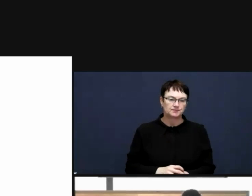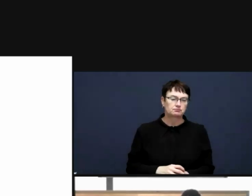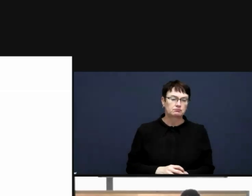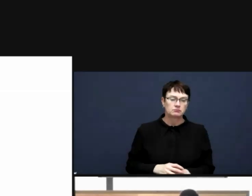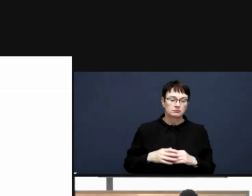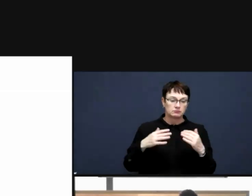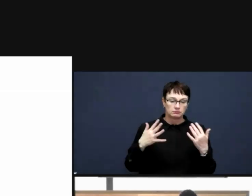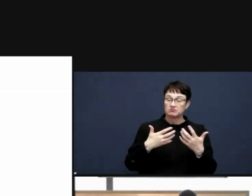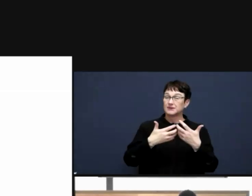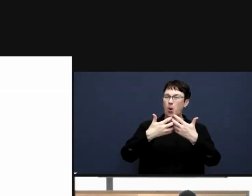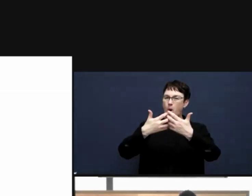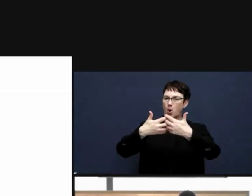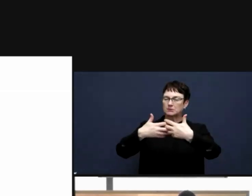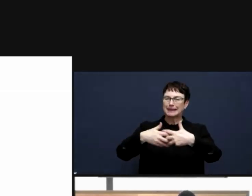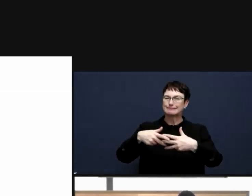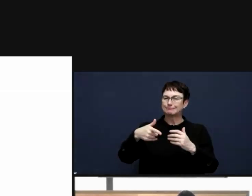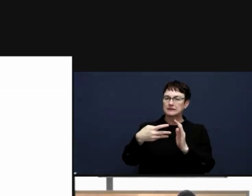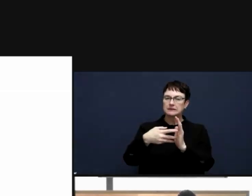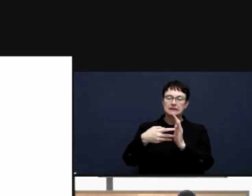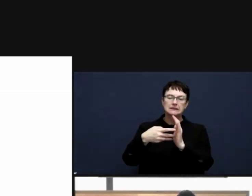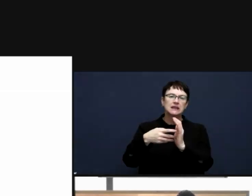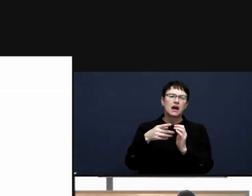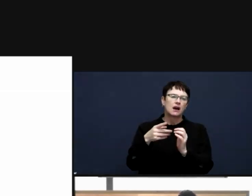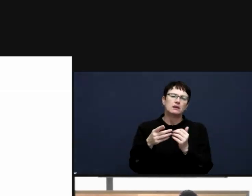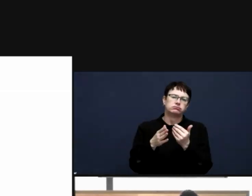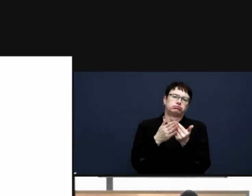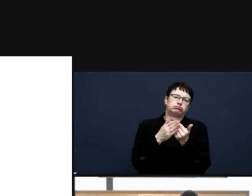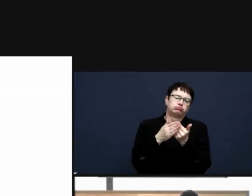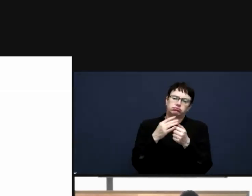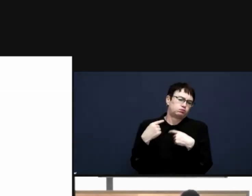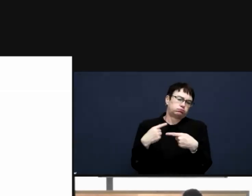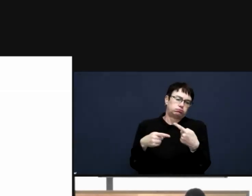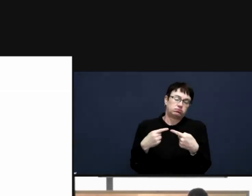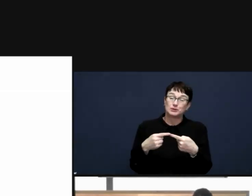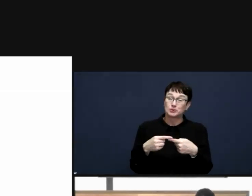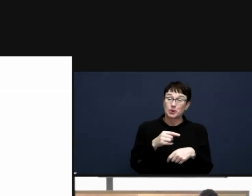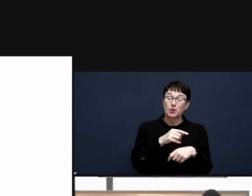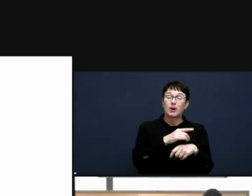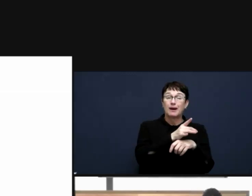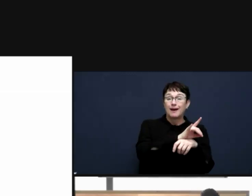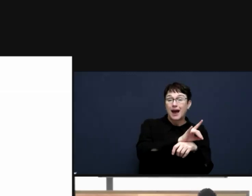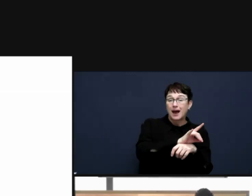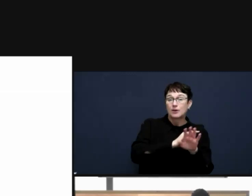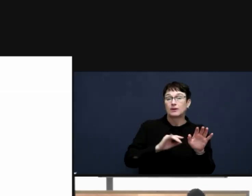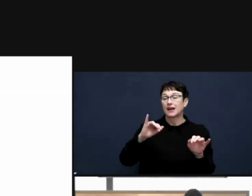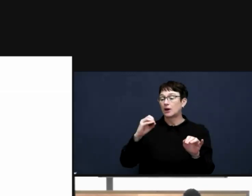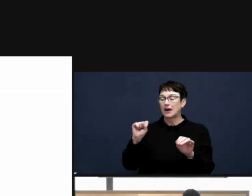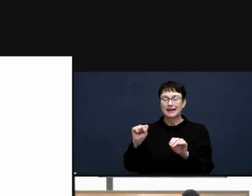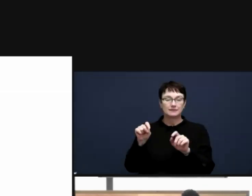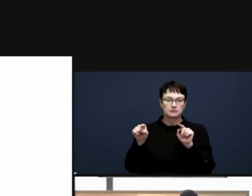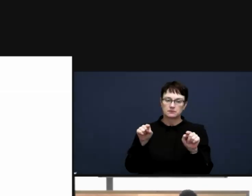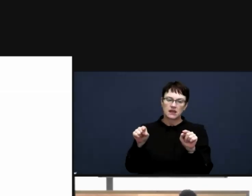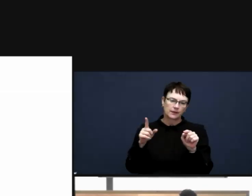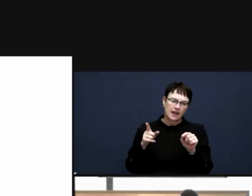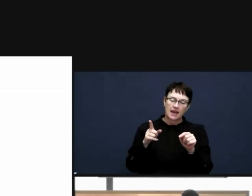moment, there are limited providers, and the results are also different between iOS and Android, and also between the different types of apps.